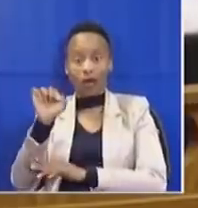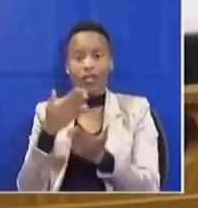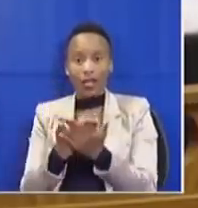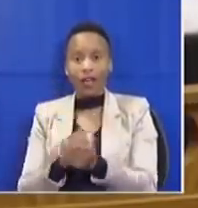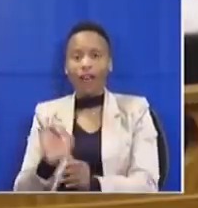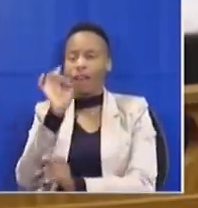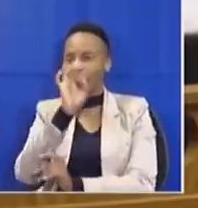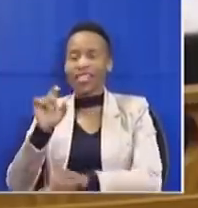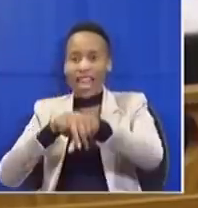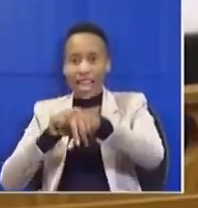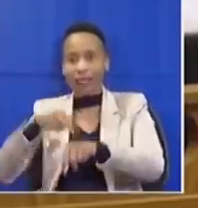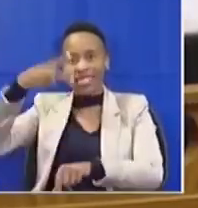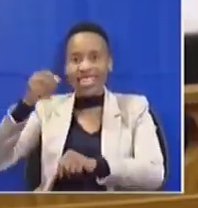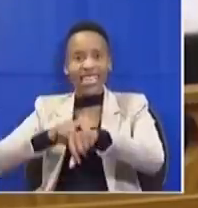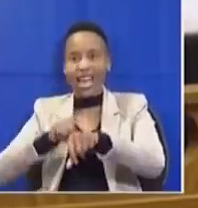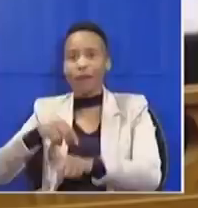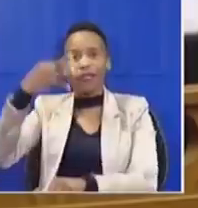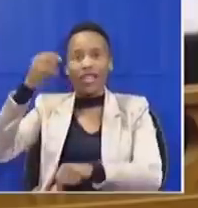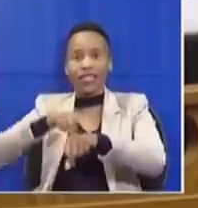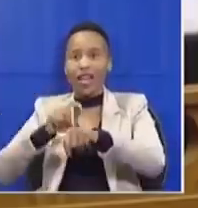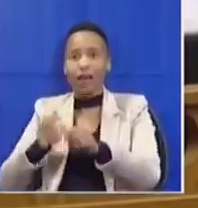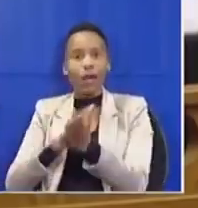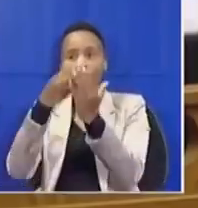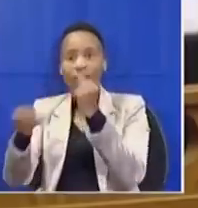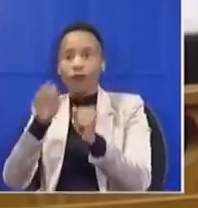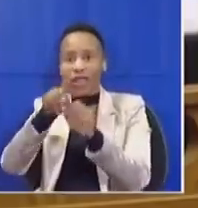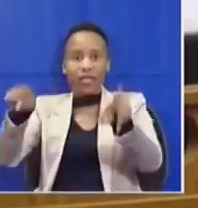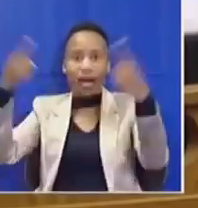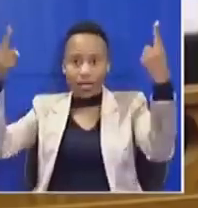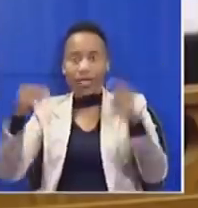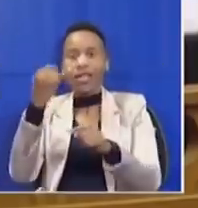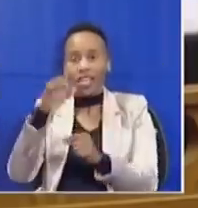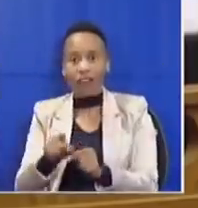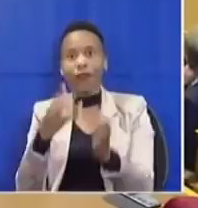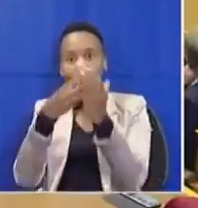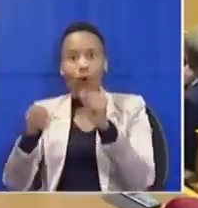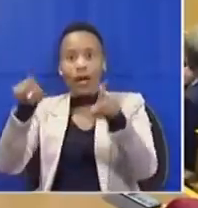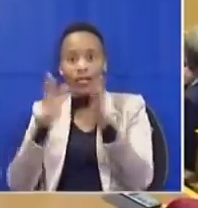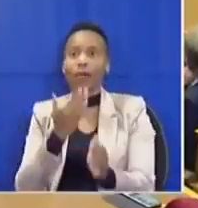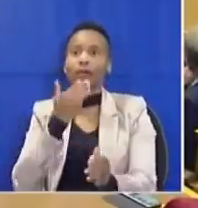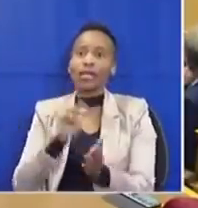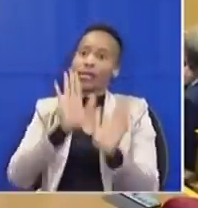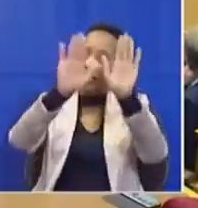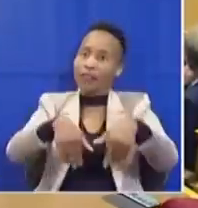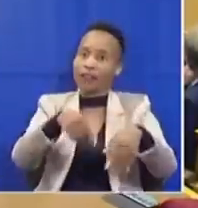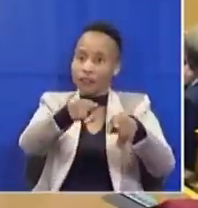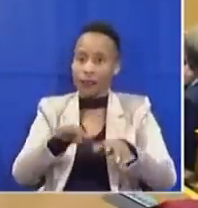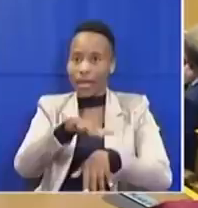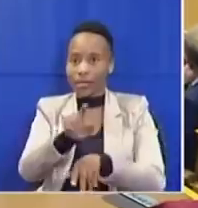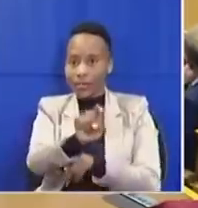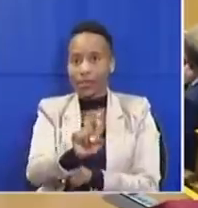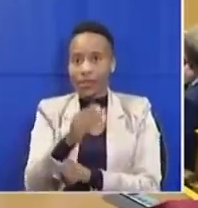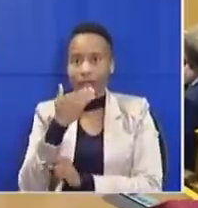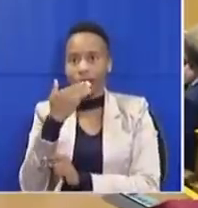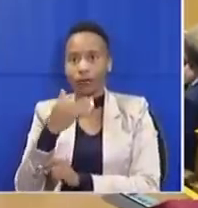first time, the second time, and the third time, I cannot withdraw. If you cannot withdraw, would you please leave the podium? Thank you.